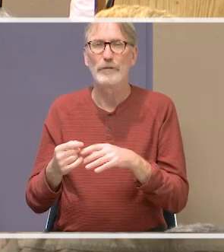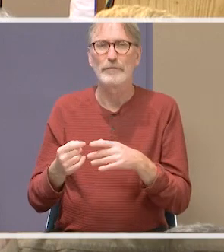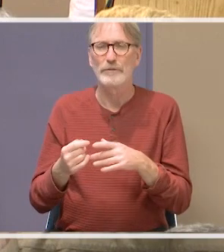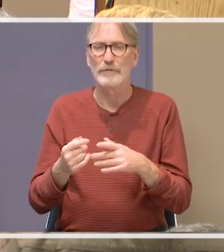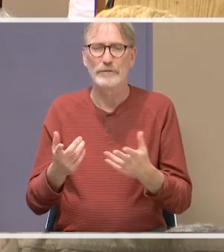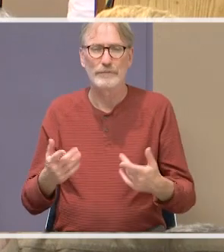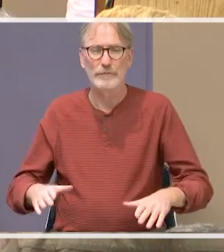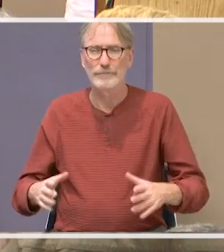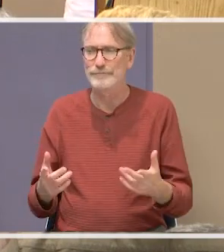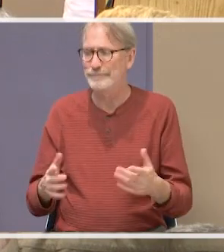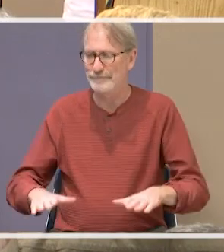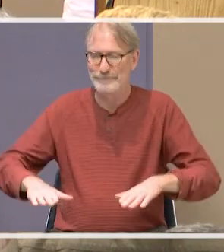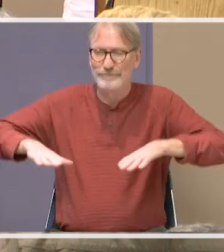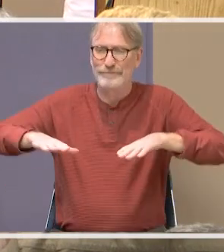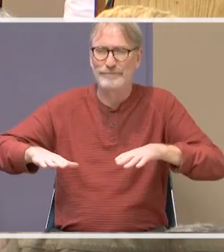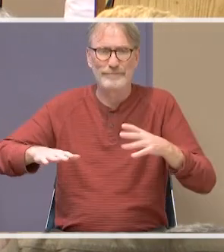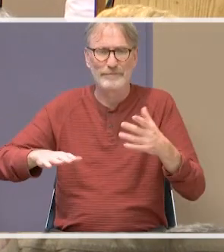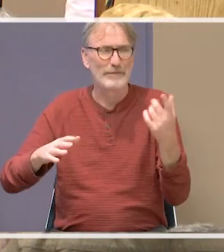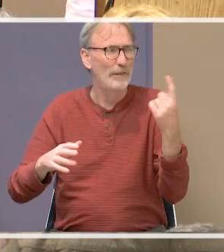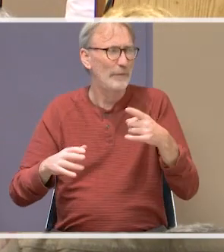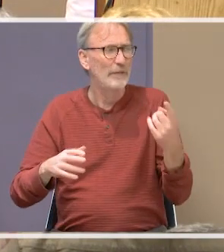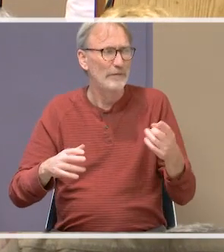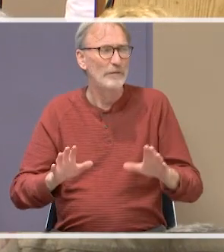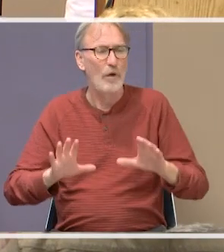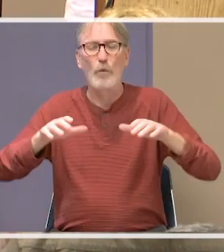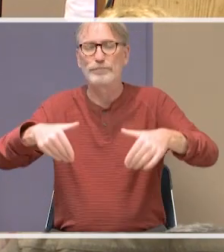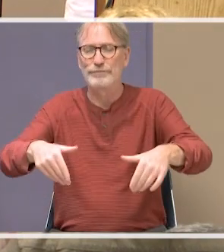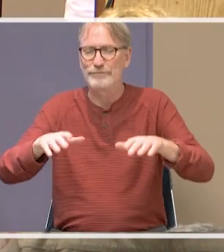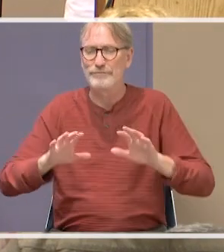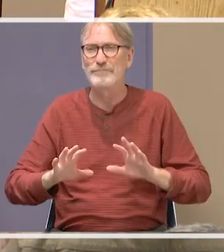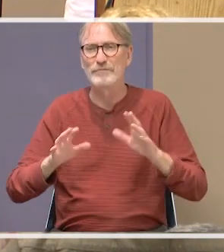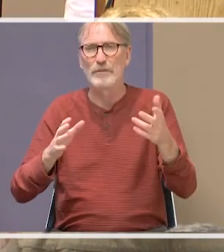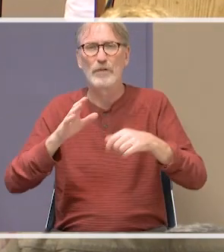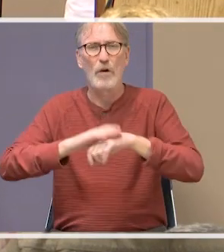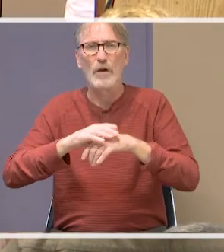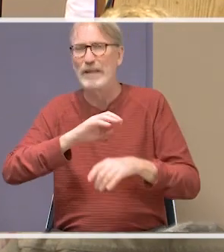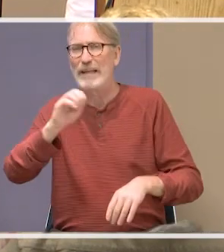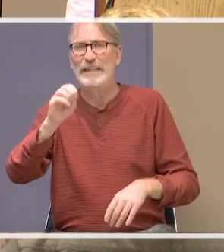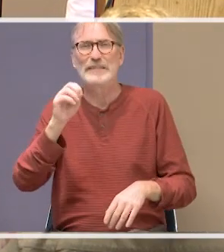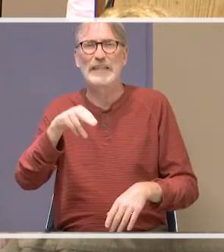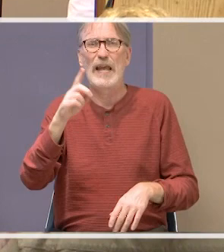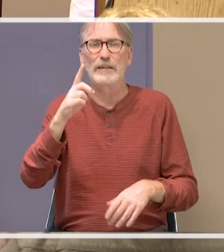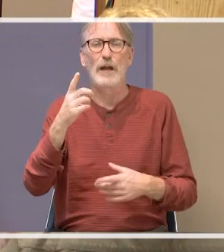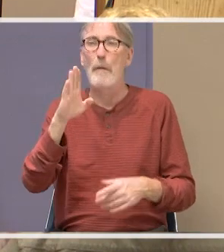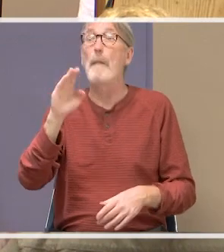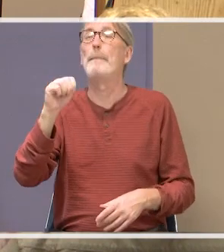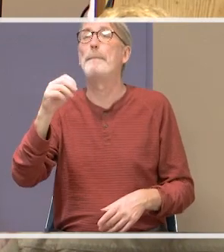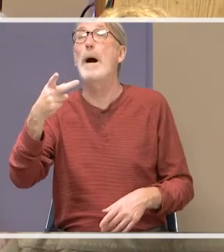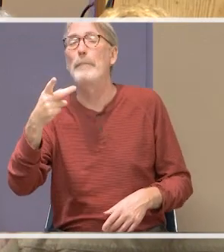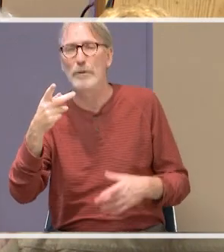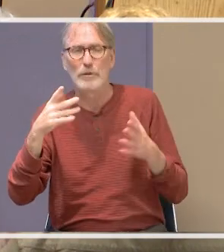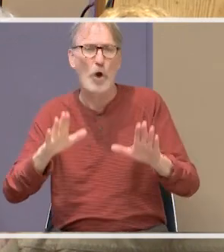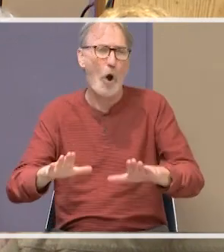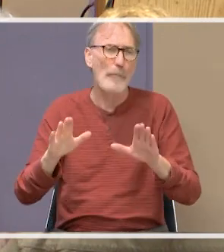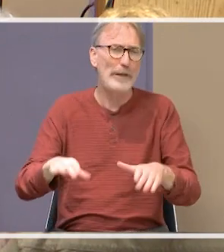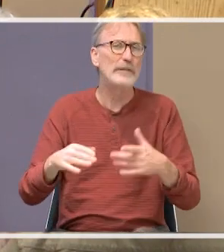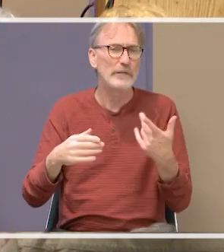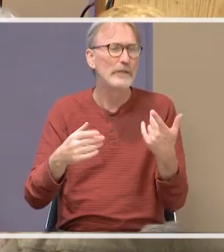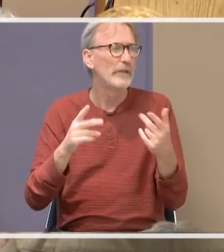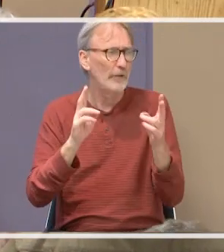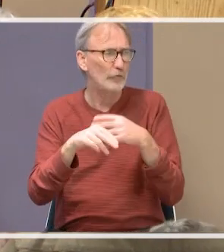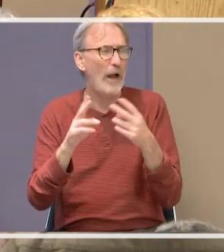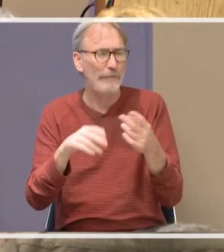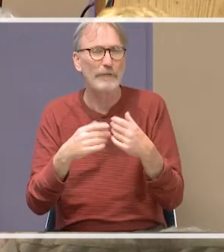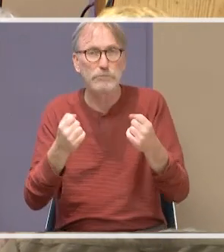raised pieces, maybe on East End, like they have on Kelly Street, to slow down traffic, some other traffic calming, particularly in